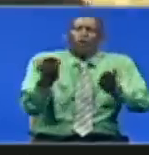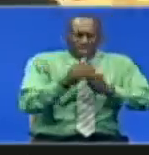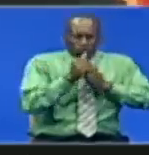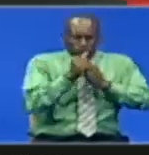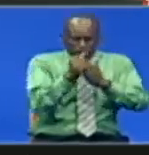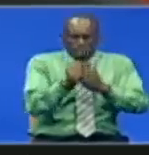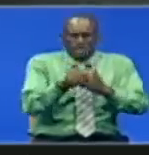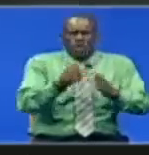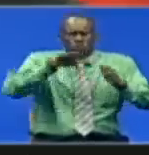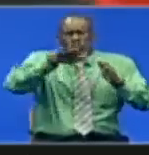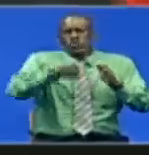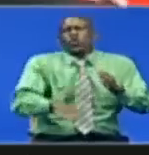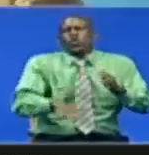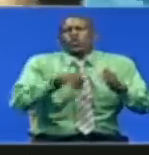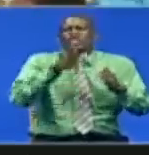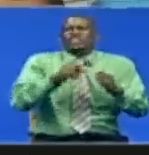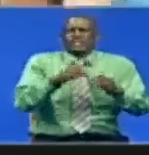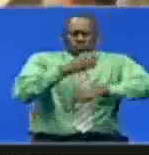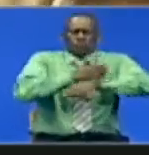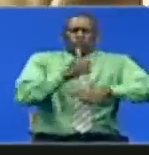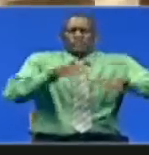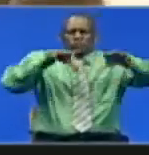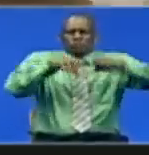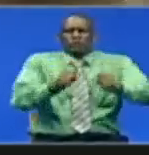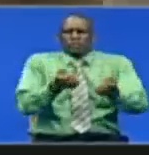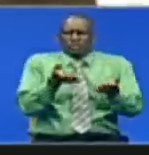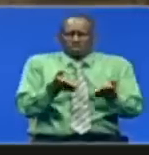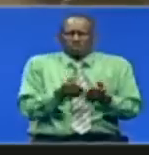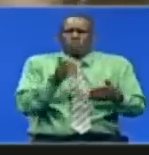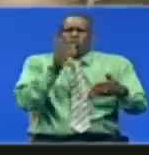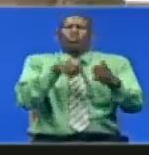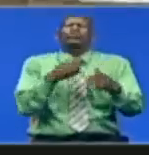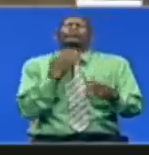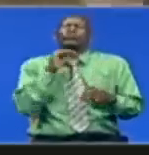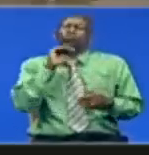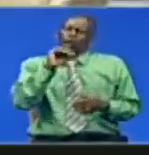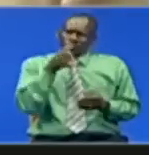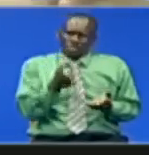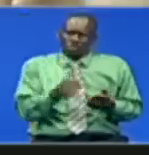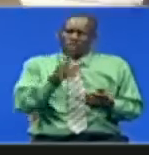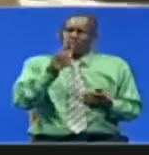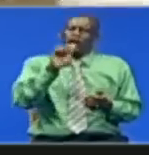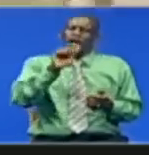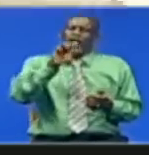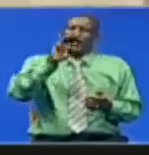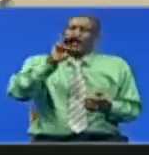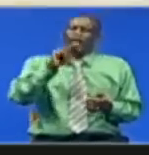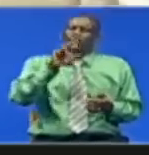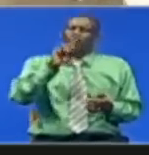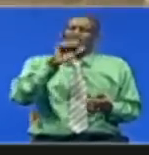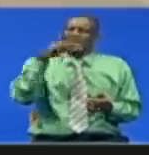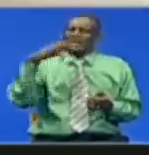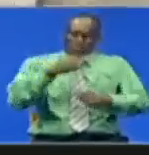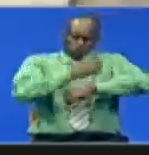than the one he's taking over. All we are asking for, Kamusinga is one of the top